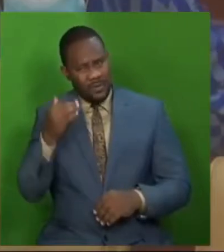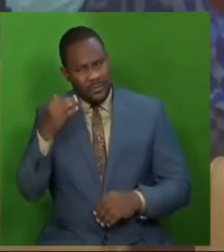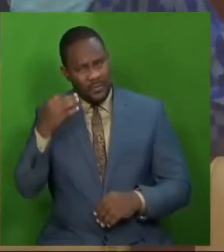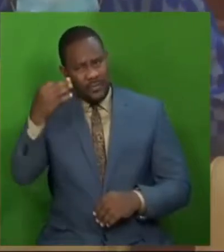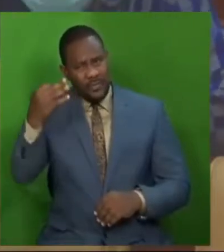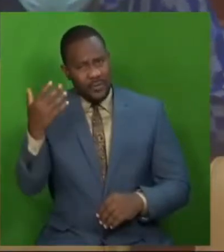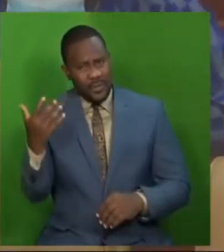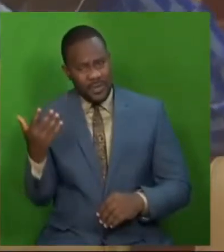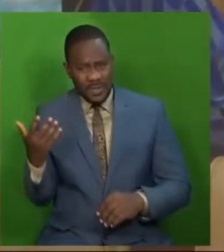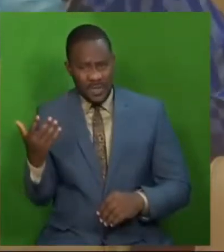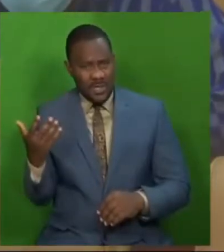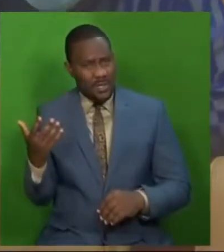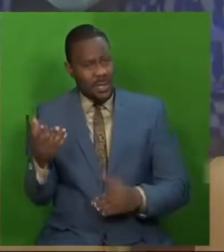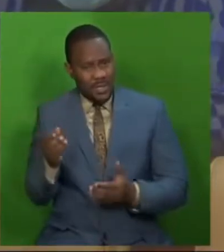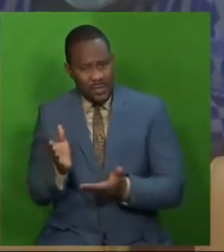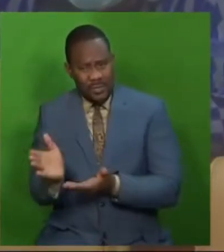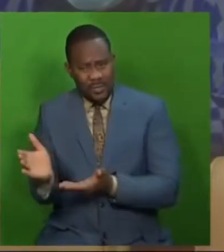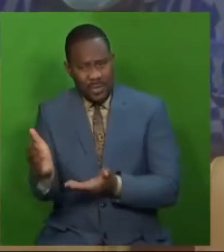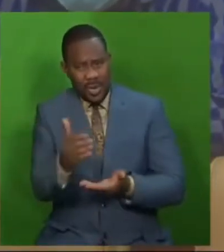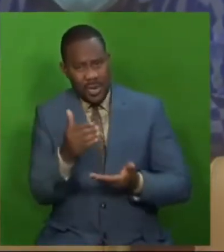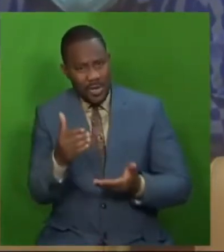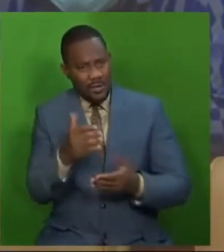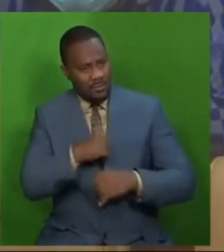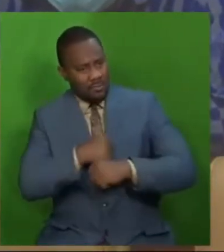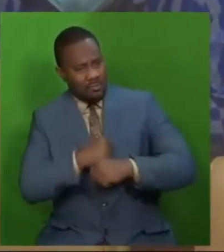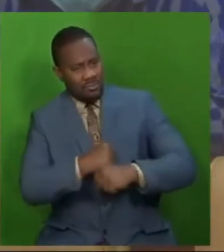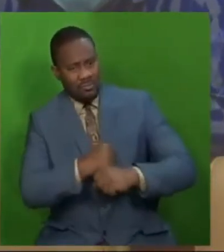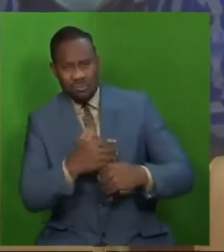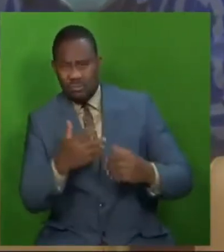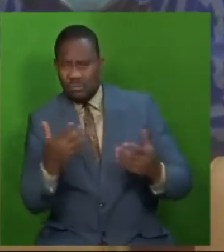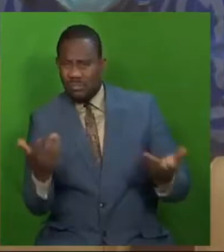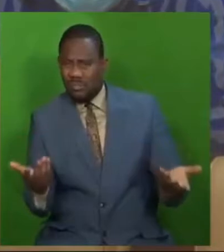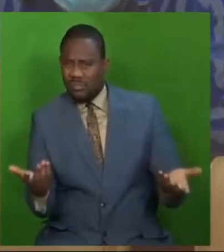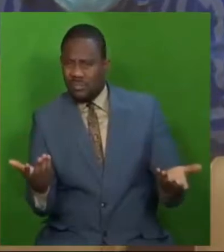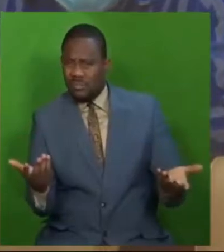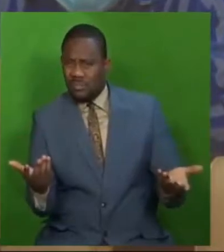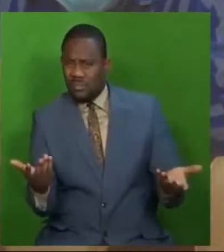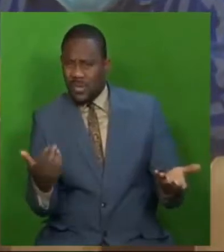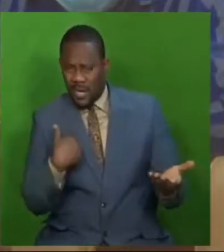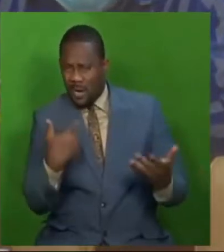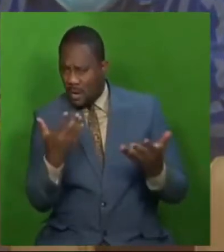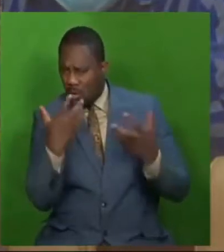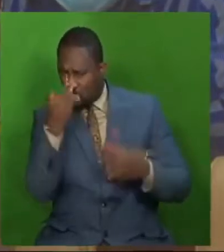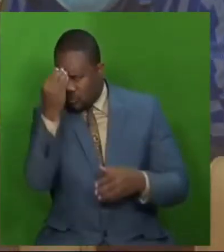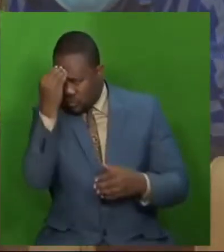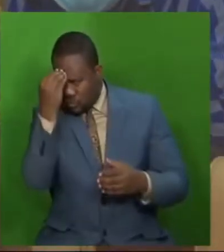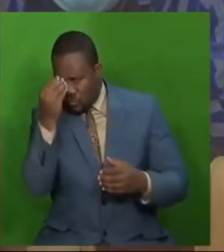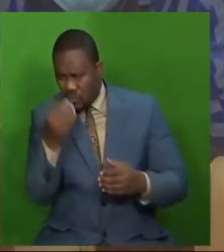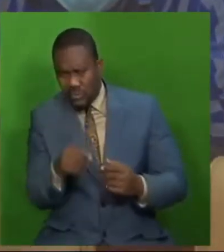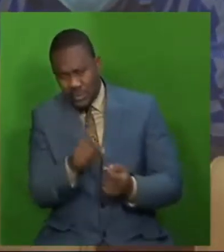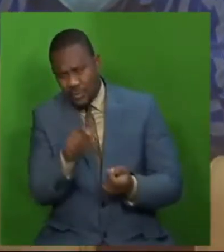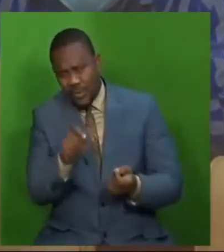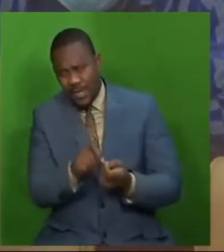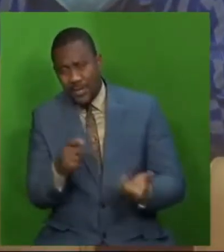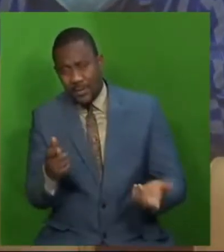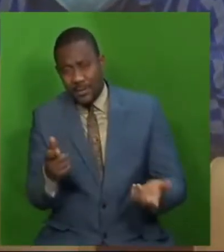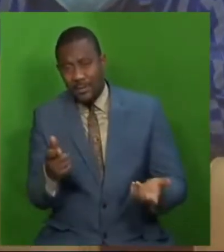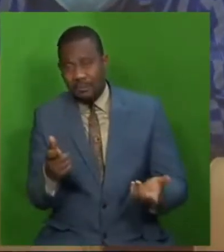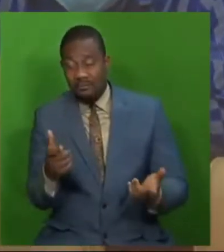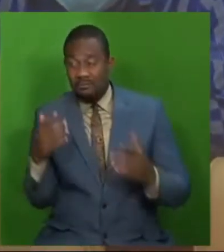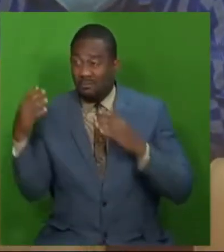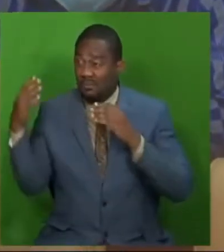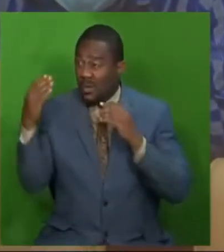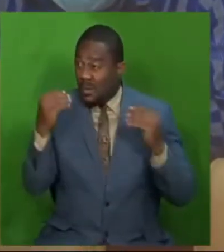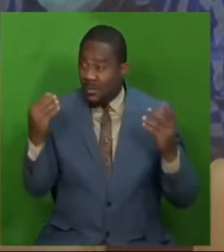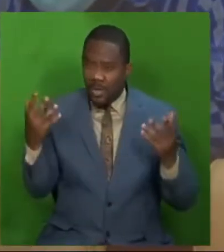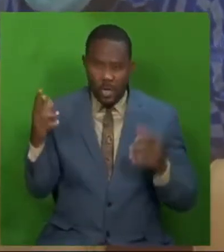the exact revenues that he's talking about. Yes, it's important. Mr. Speaker, it is important that we know.